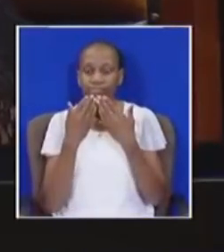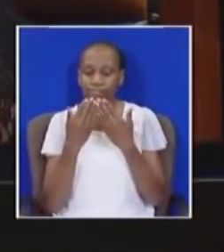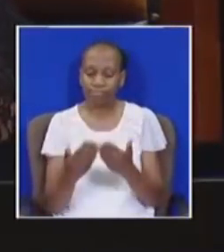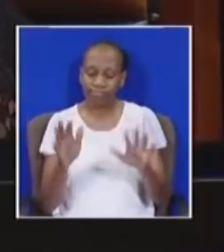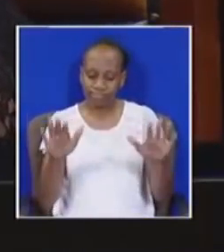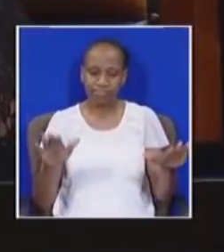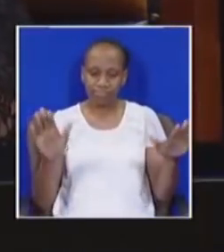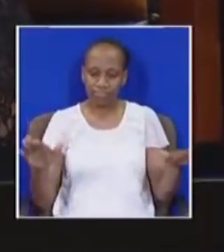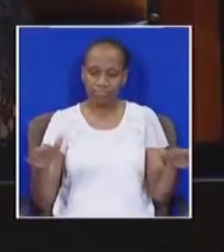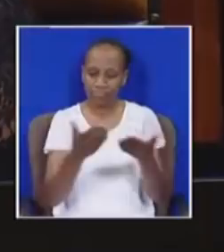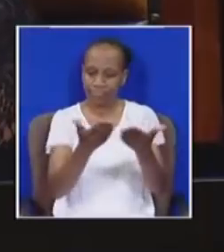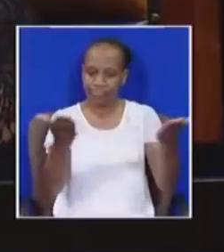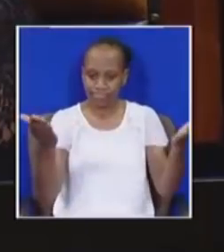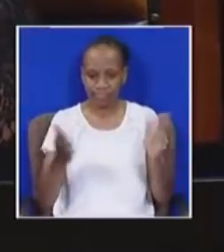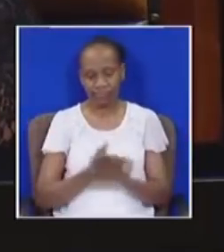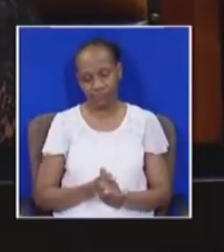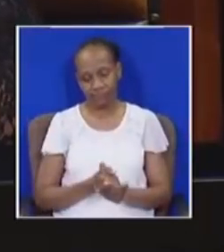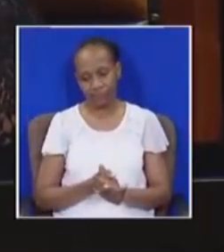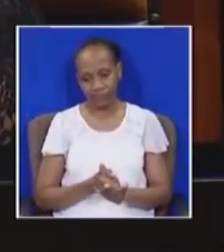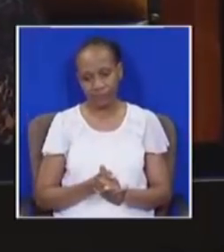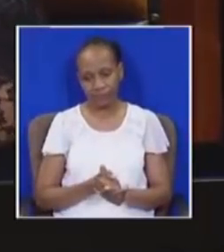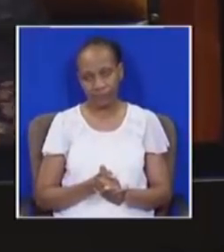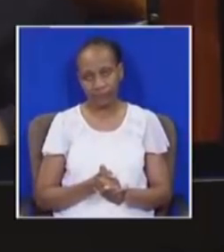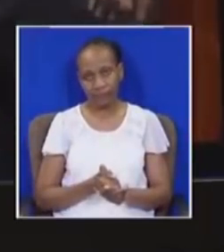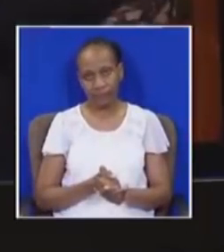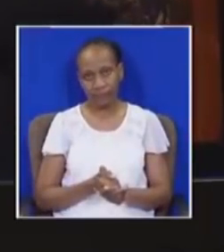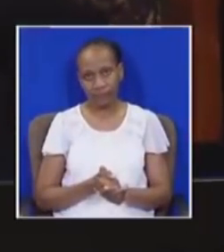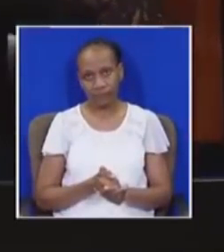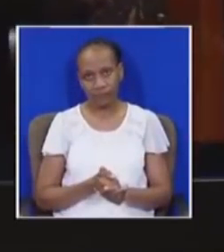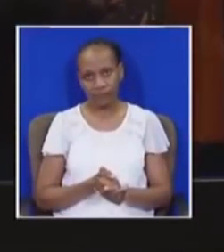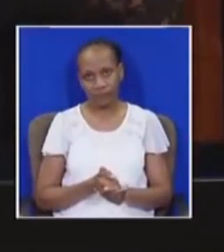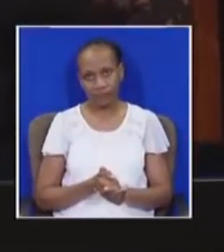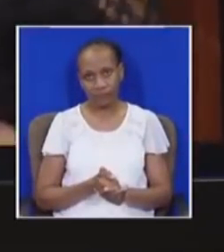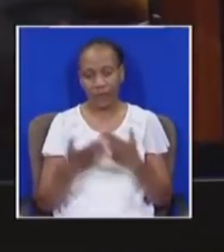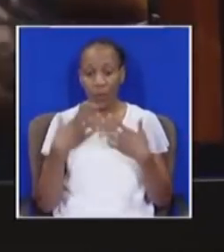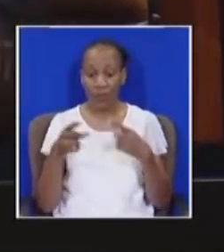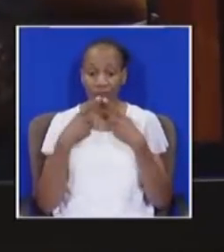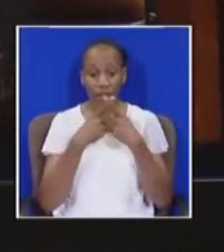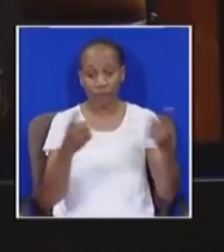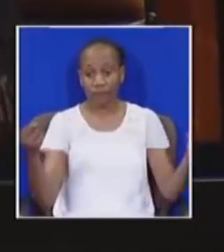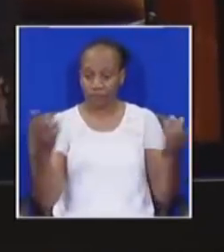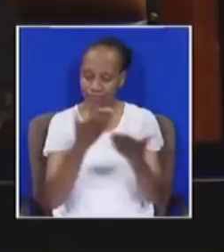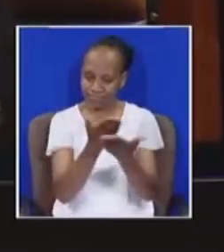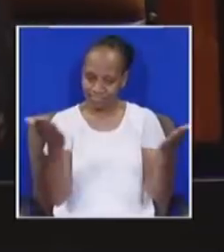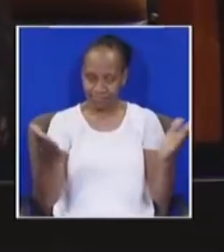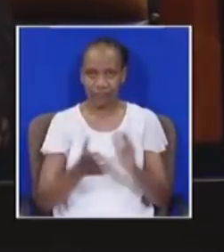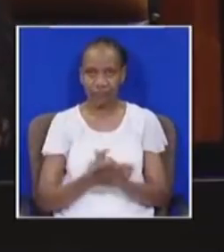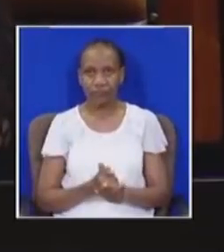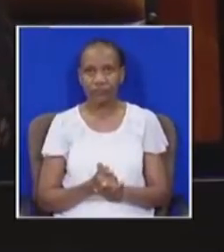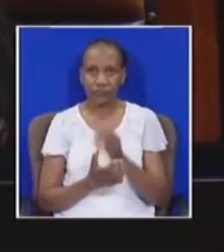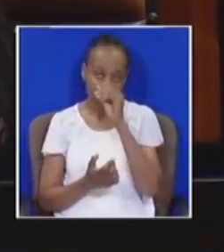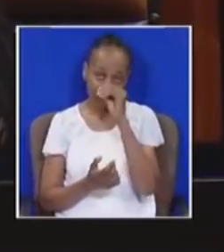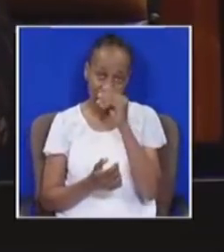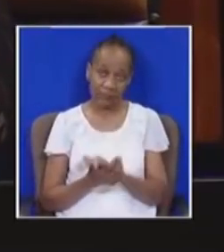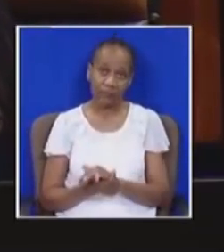Order. Honorable members, can I just come back to all of you? The member